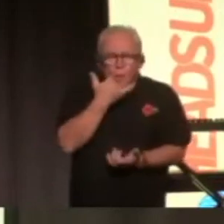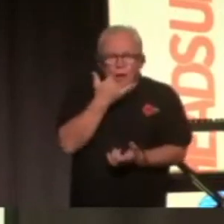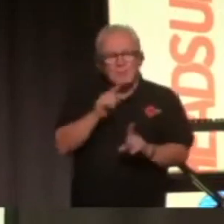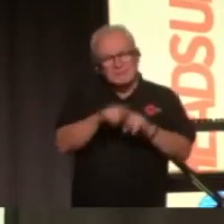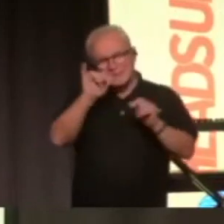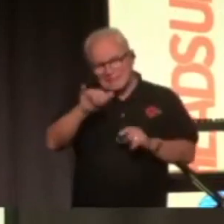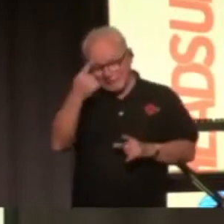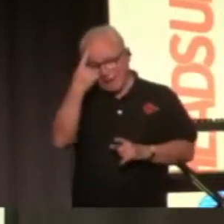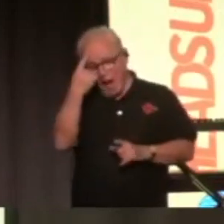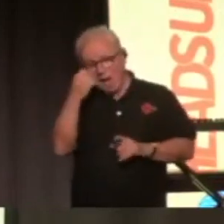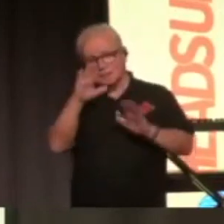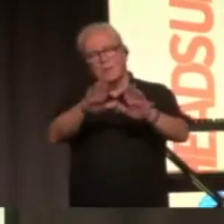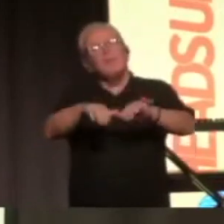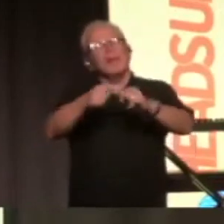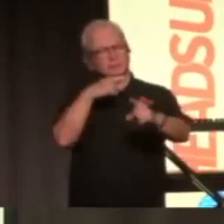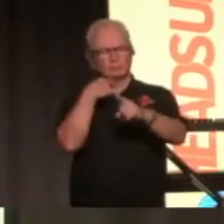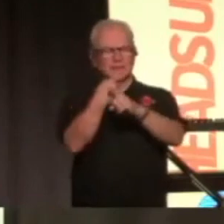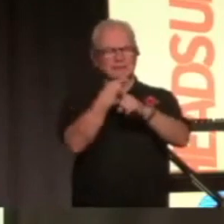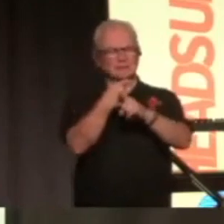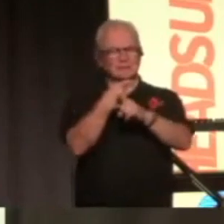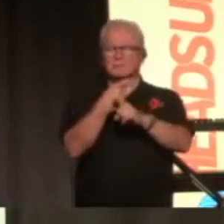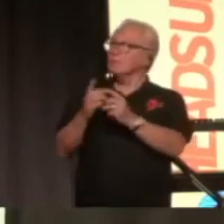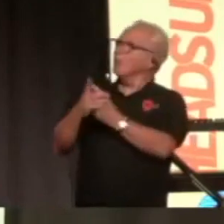right. He can bless truth.